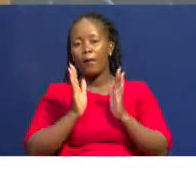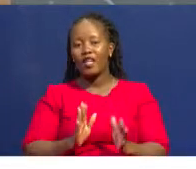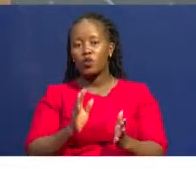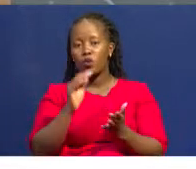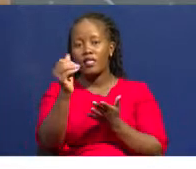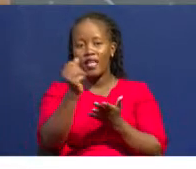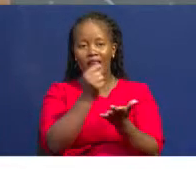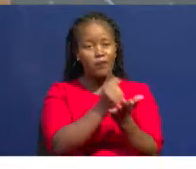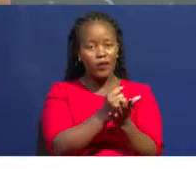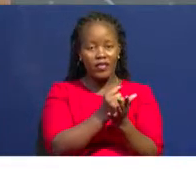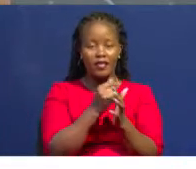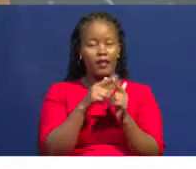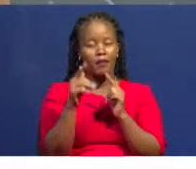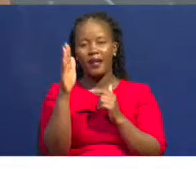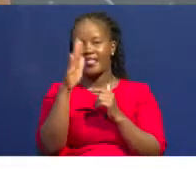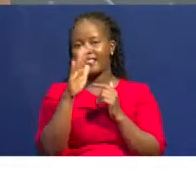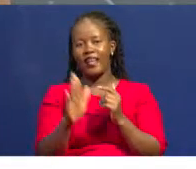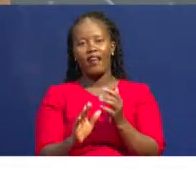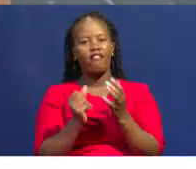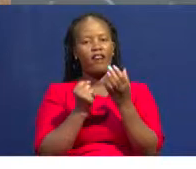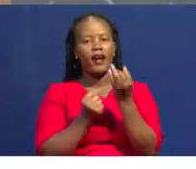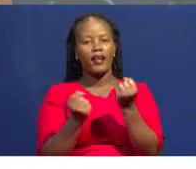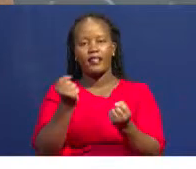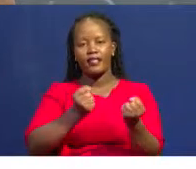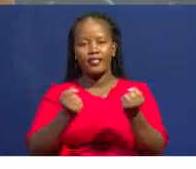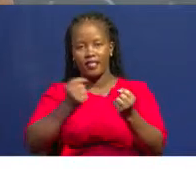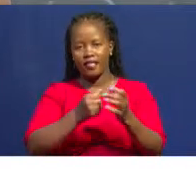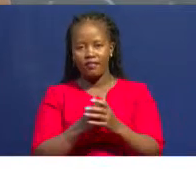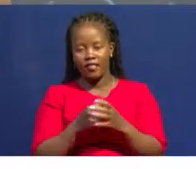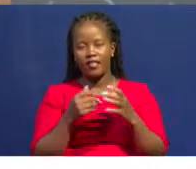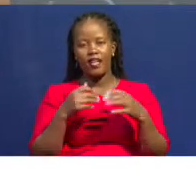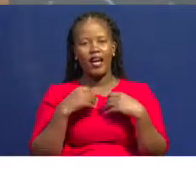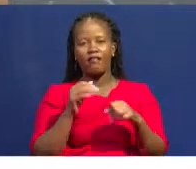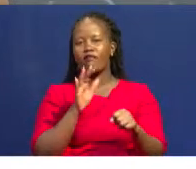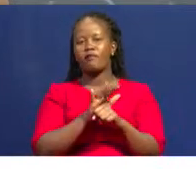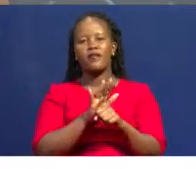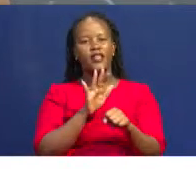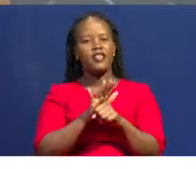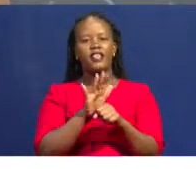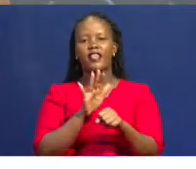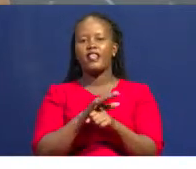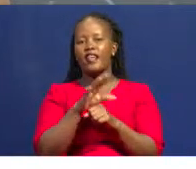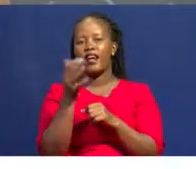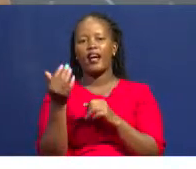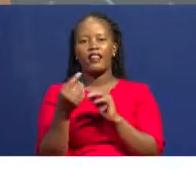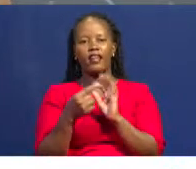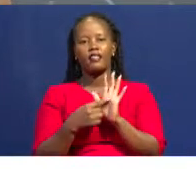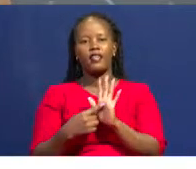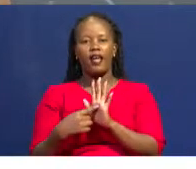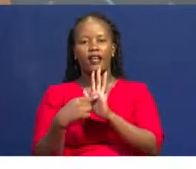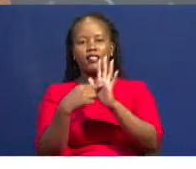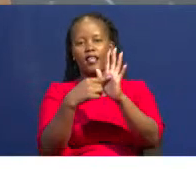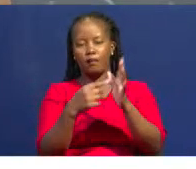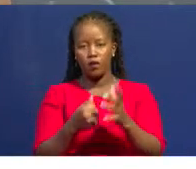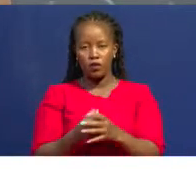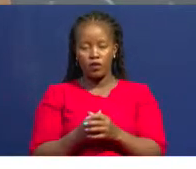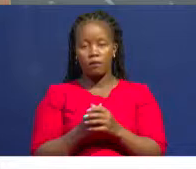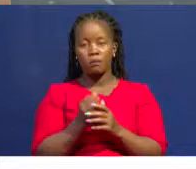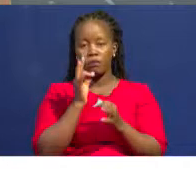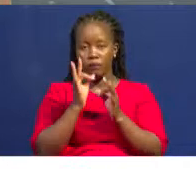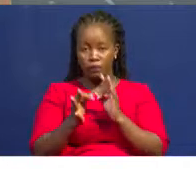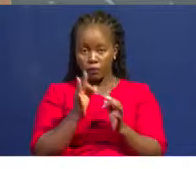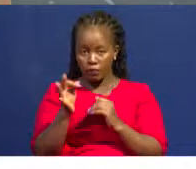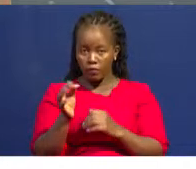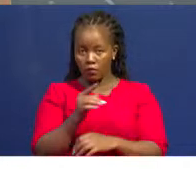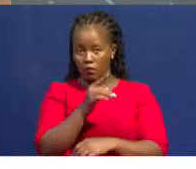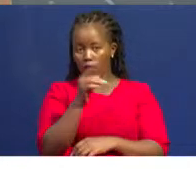road. And there's many examples. And if you want to get an